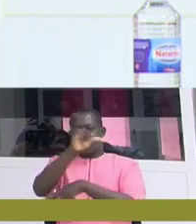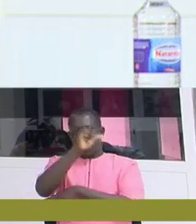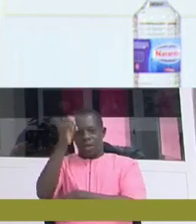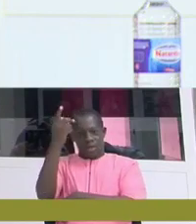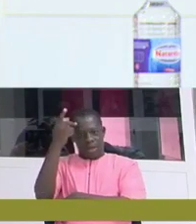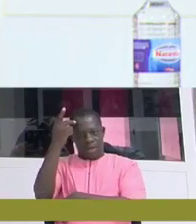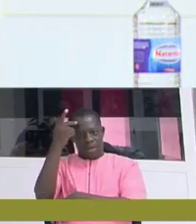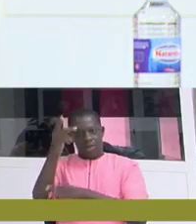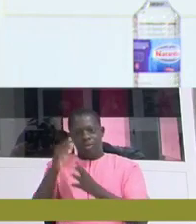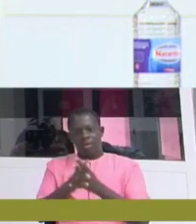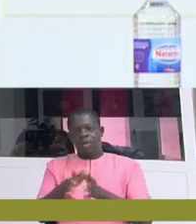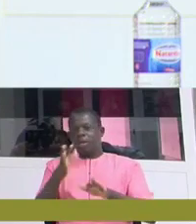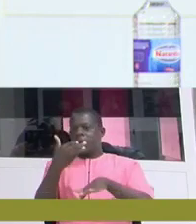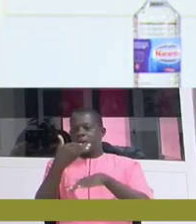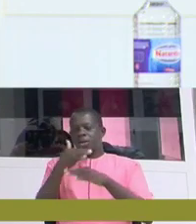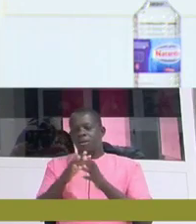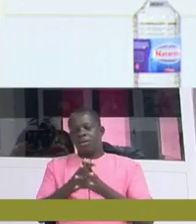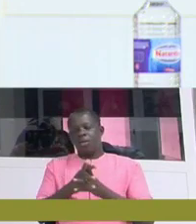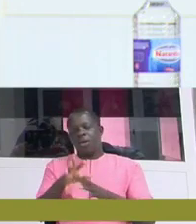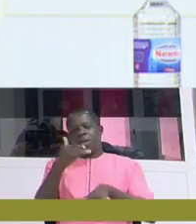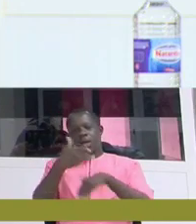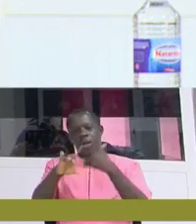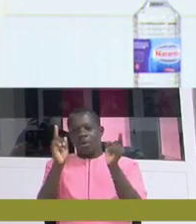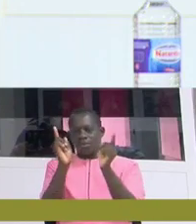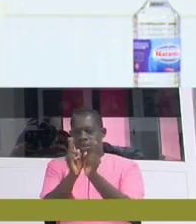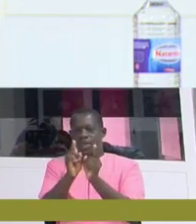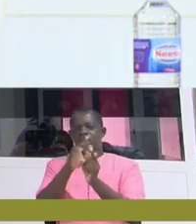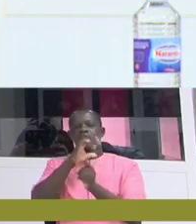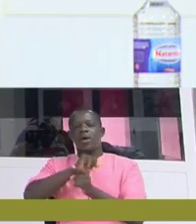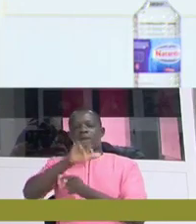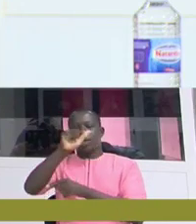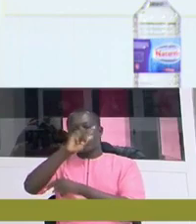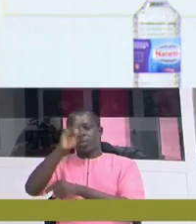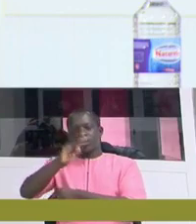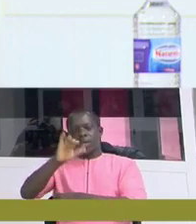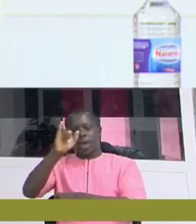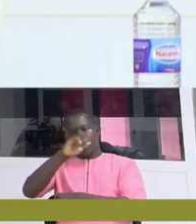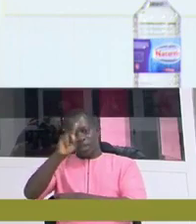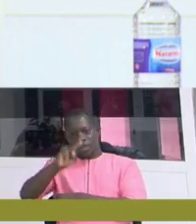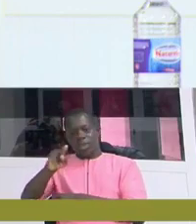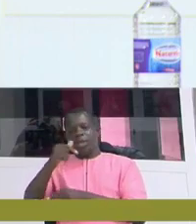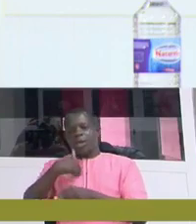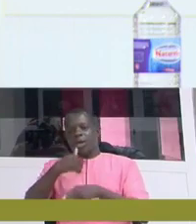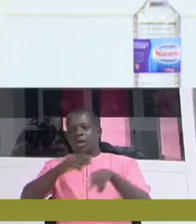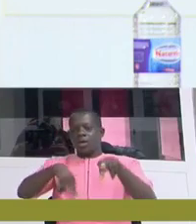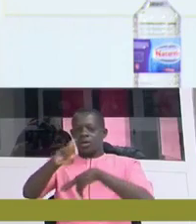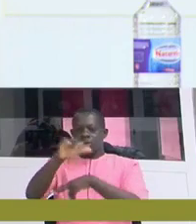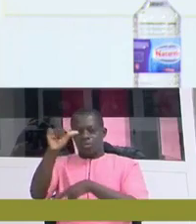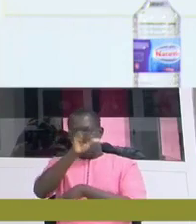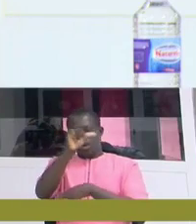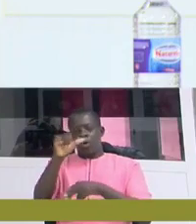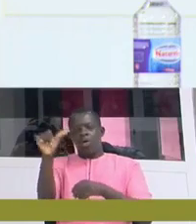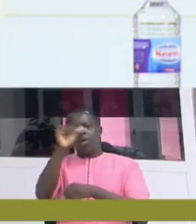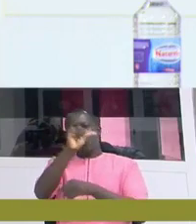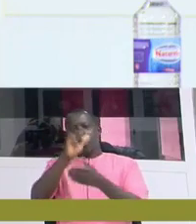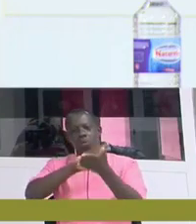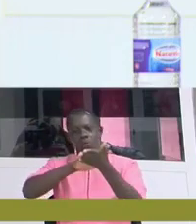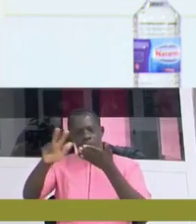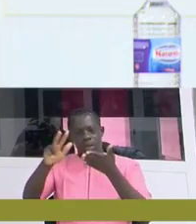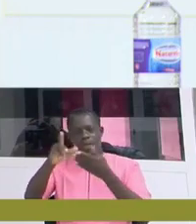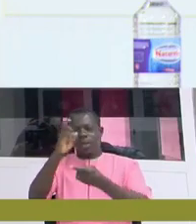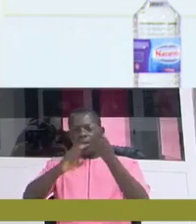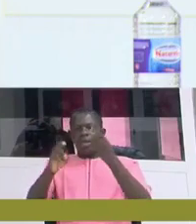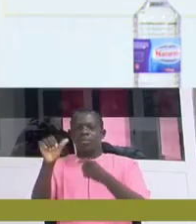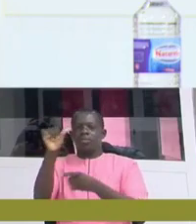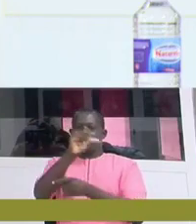to Kanilai. Manjalaman assist taraje. I did not find assist there. Murta nang. I returned back. Another week. Tataje.